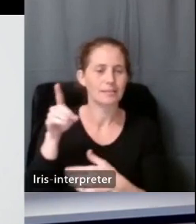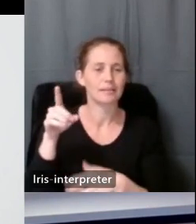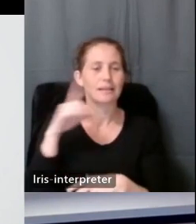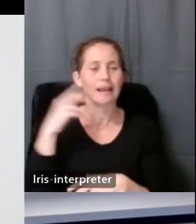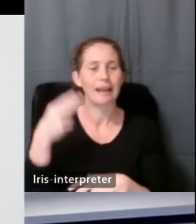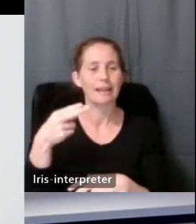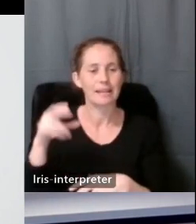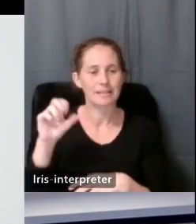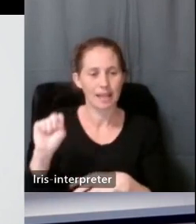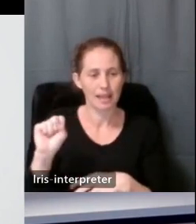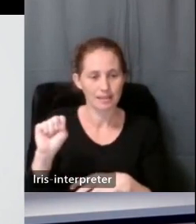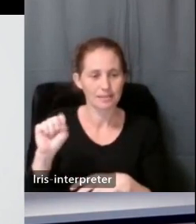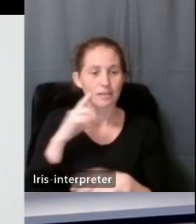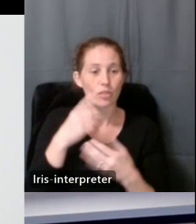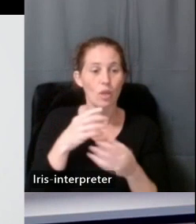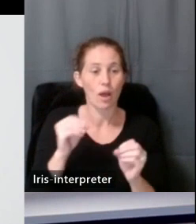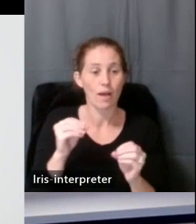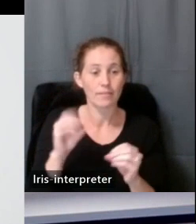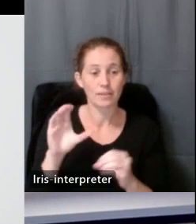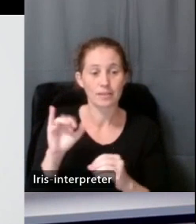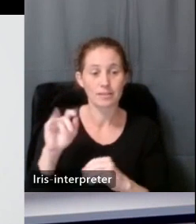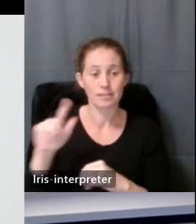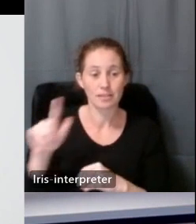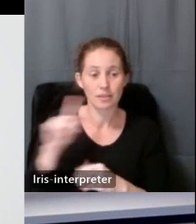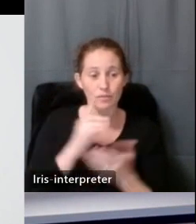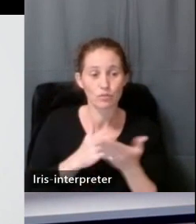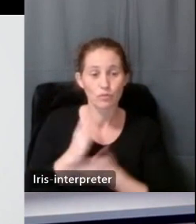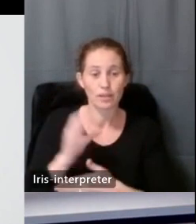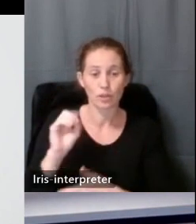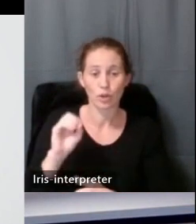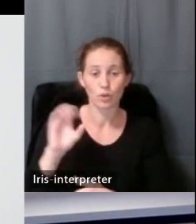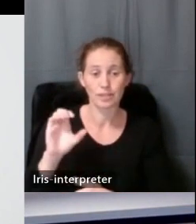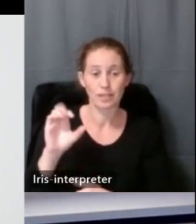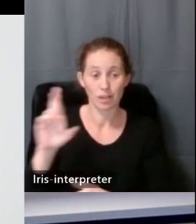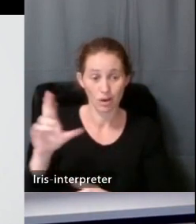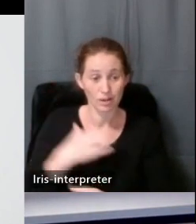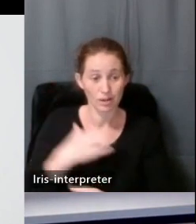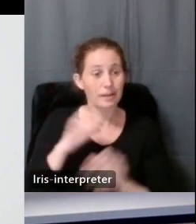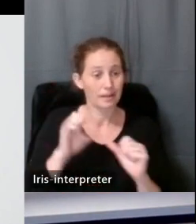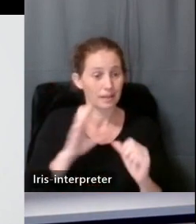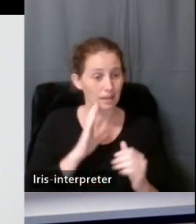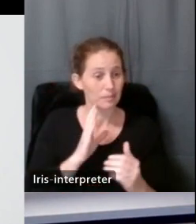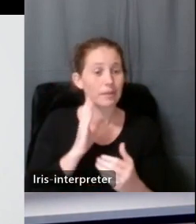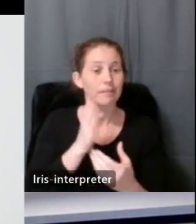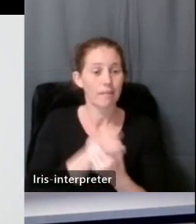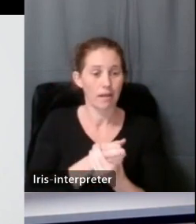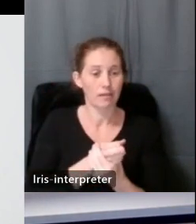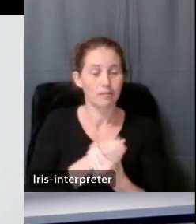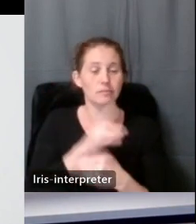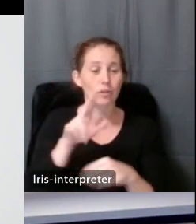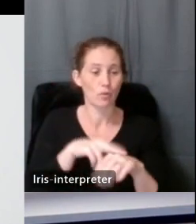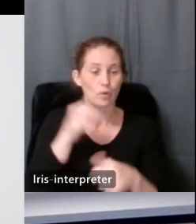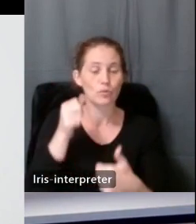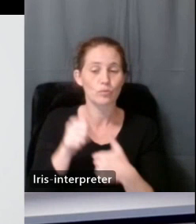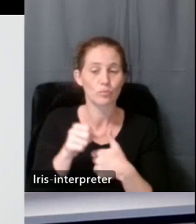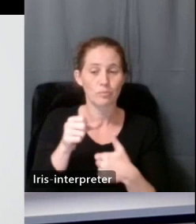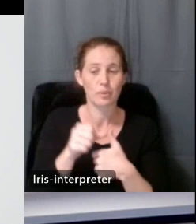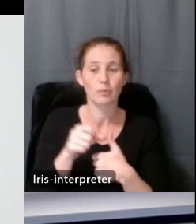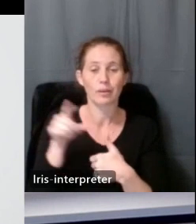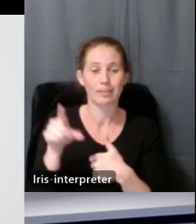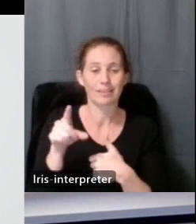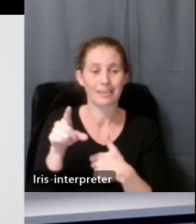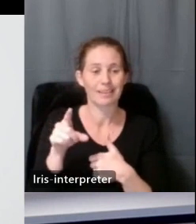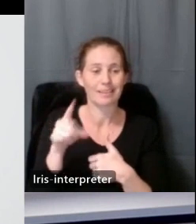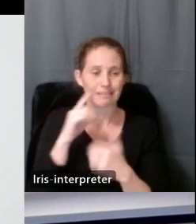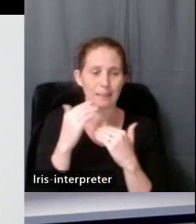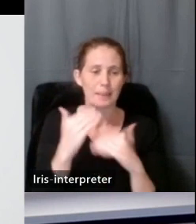HHS. The Office of Civil Rights Complaint, OCR complaint, can be filed. Of course, remember the statute